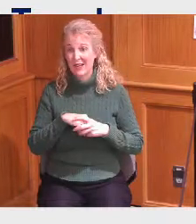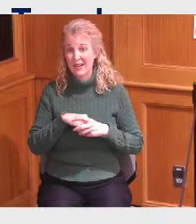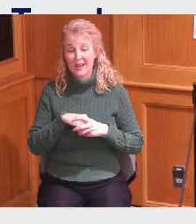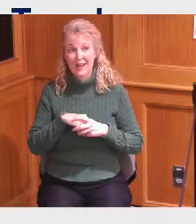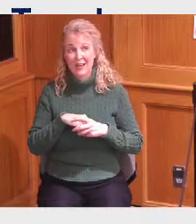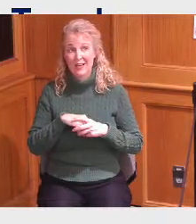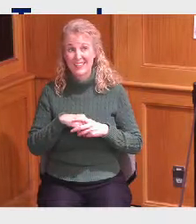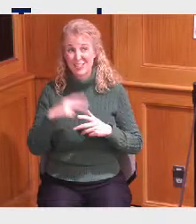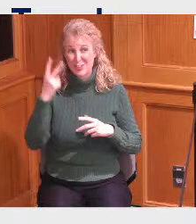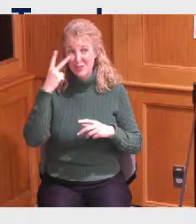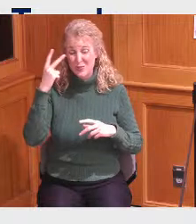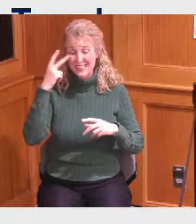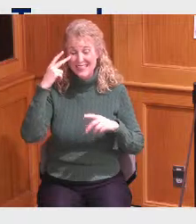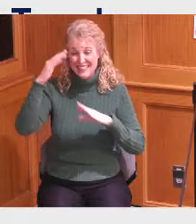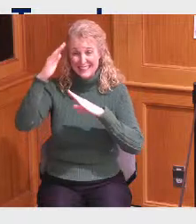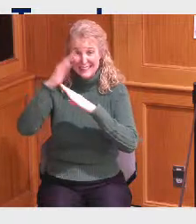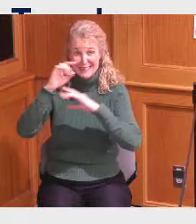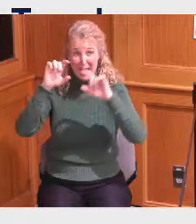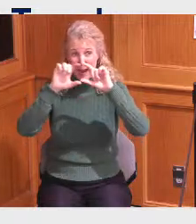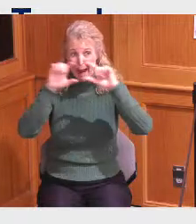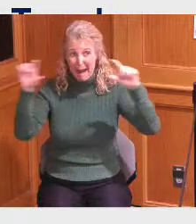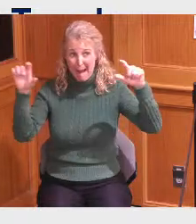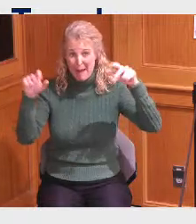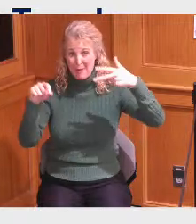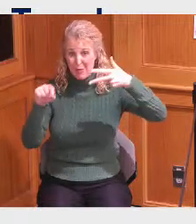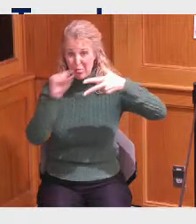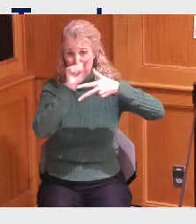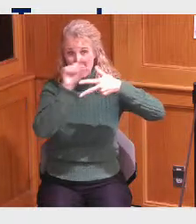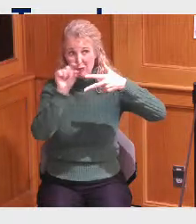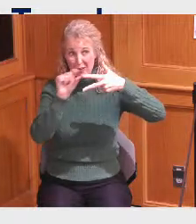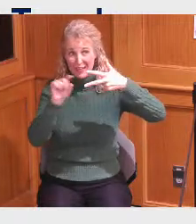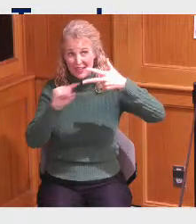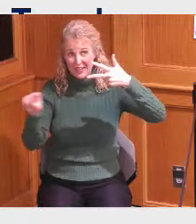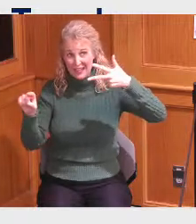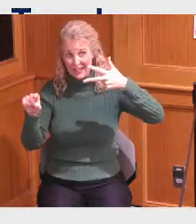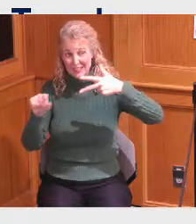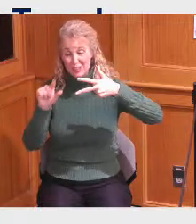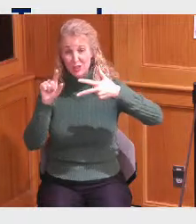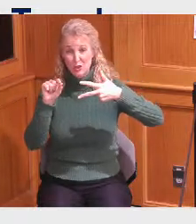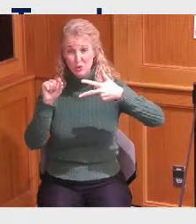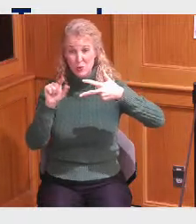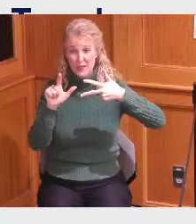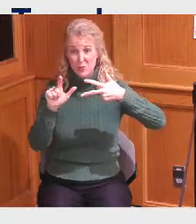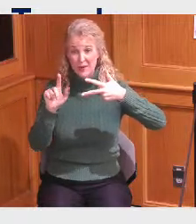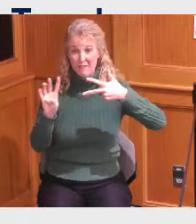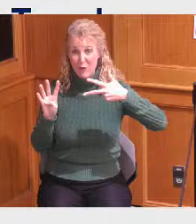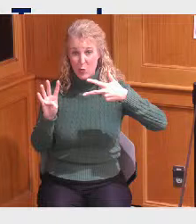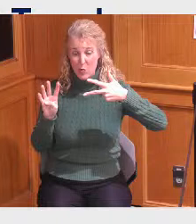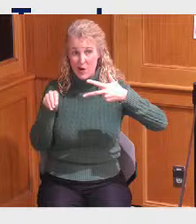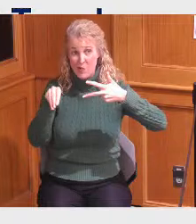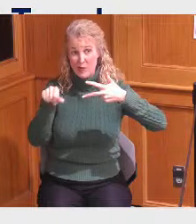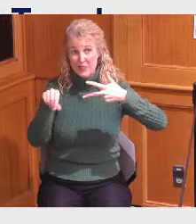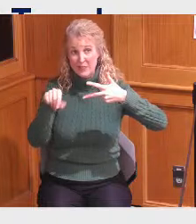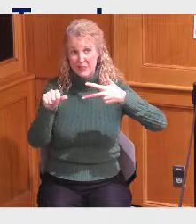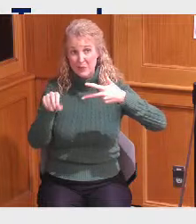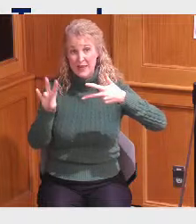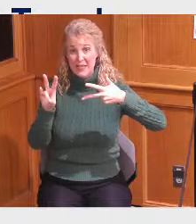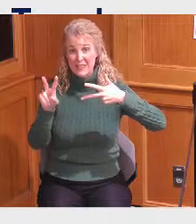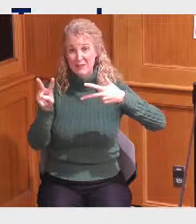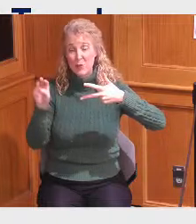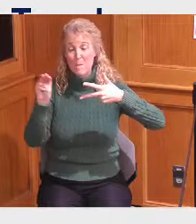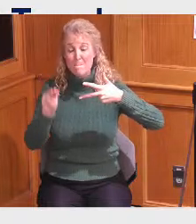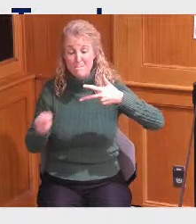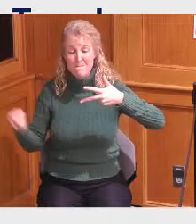top graphic there, showing that in 2024, we spent $72 million